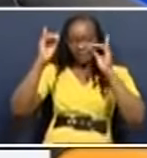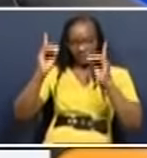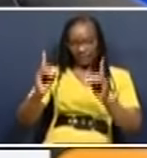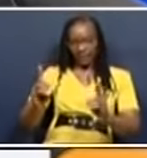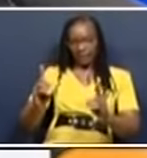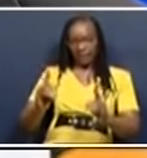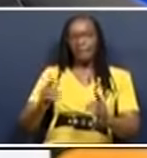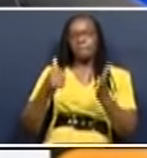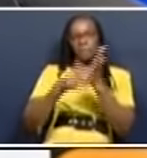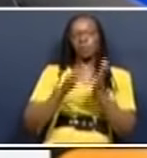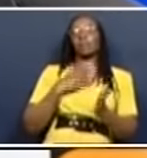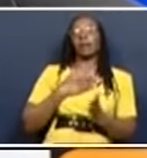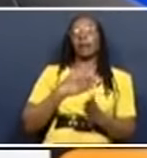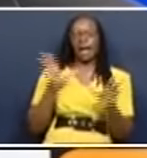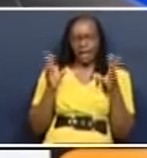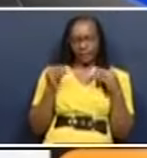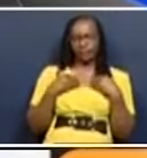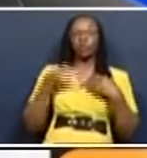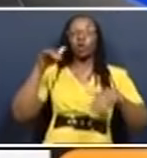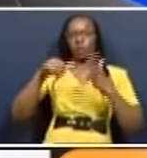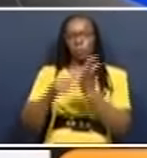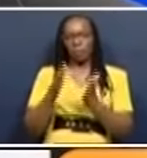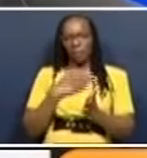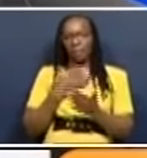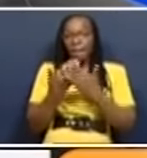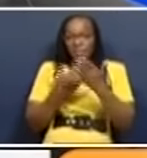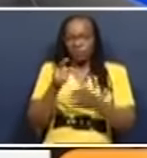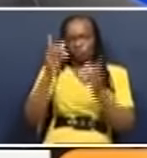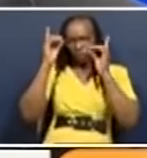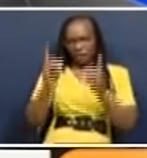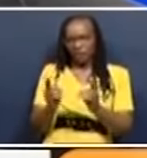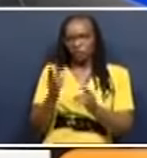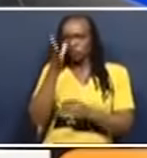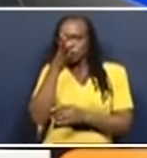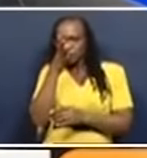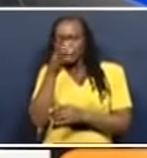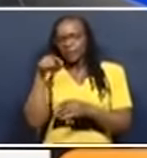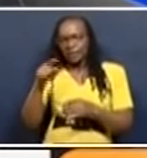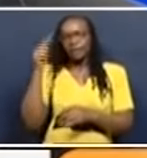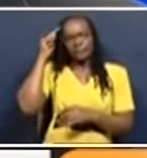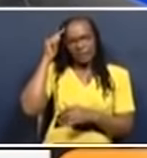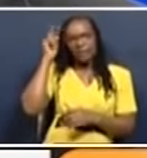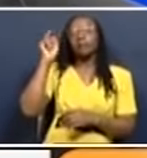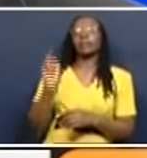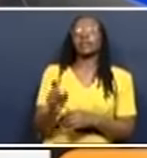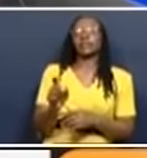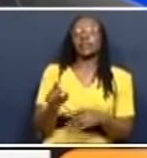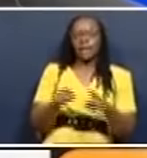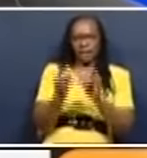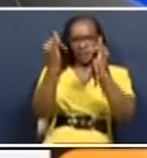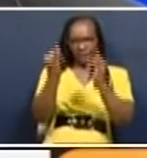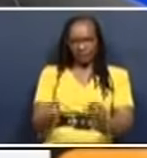problem, because I was saying, before you decide to cheat and take the money, you think about it. As an individual, you